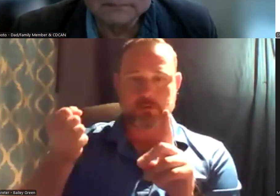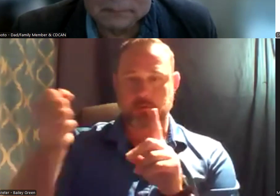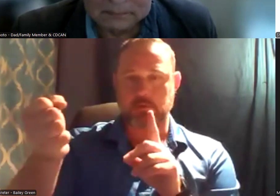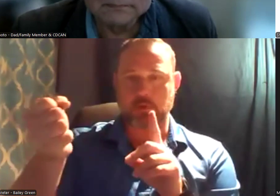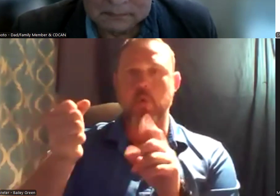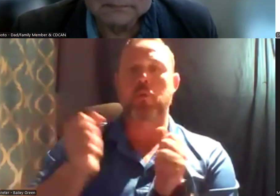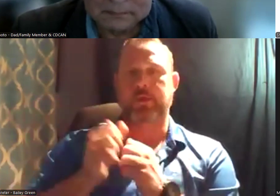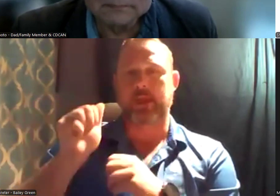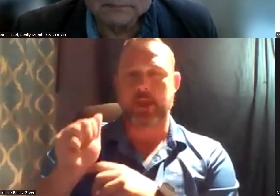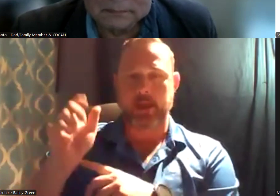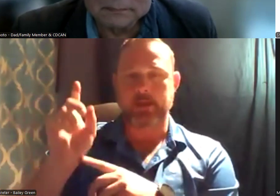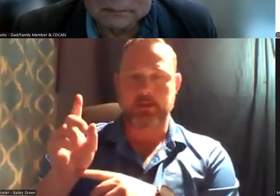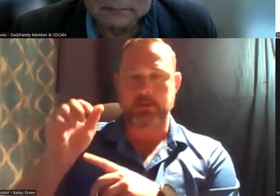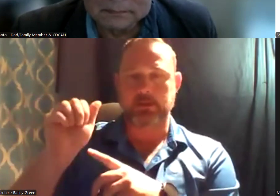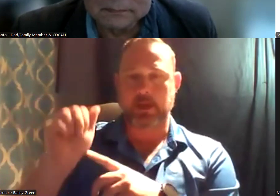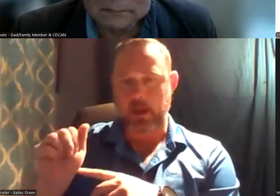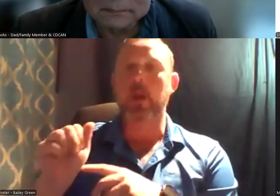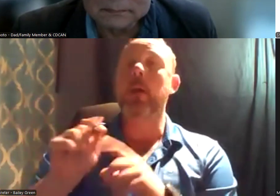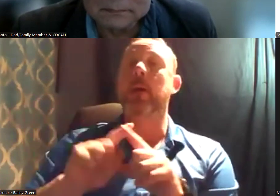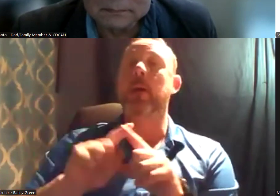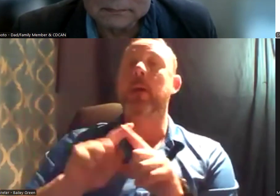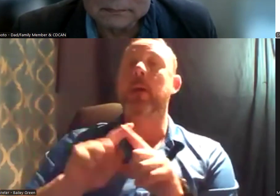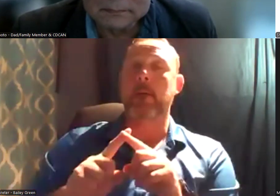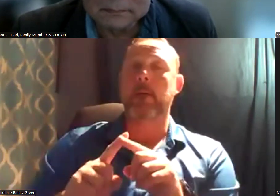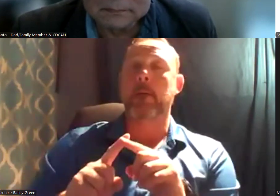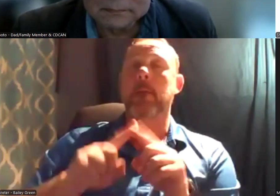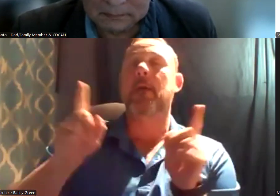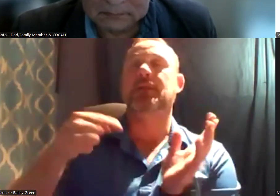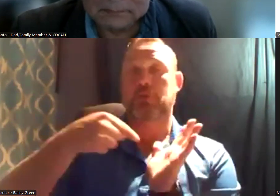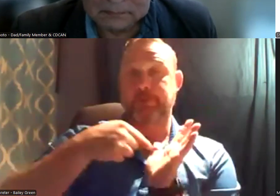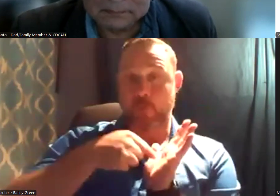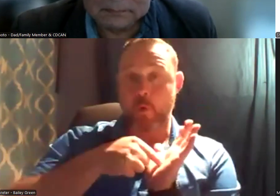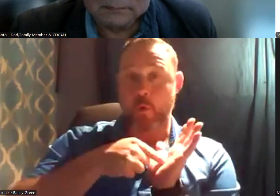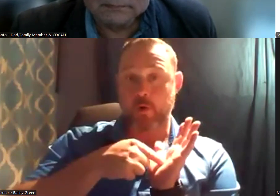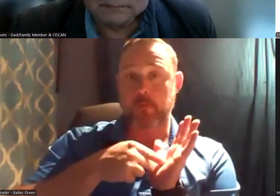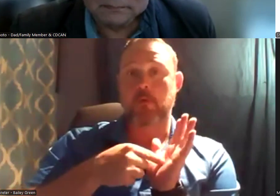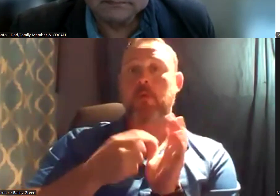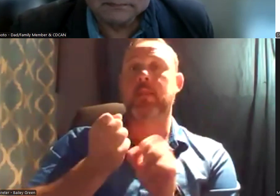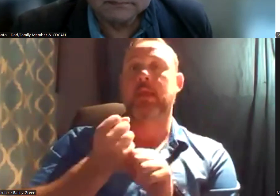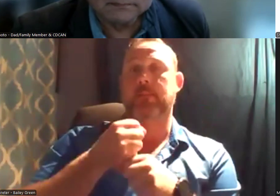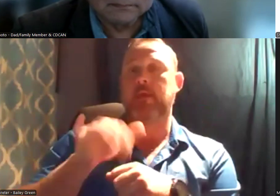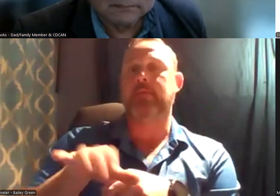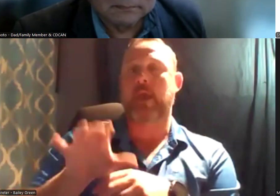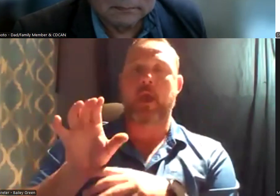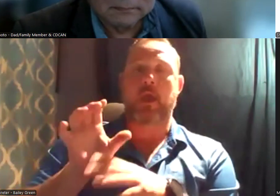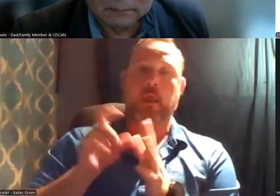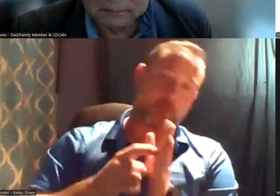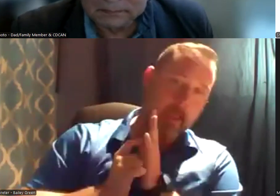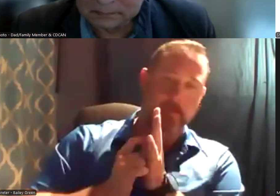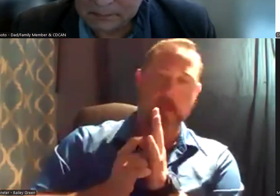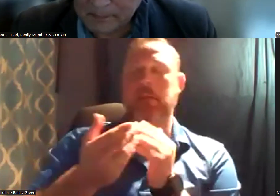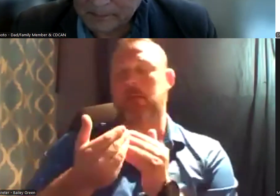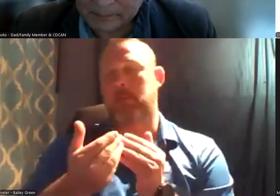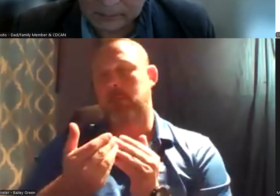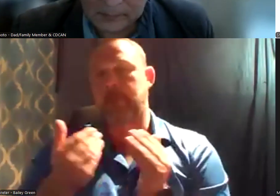actual ADA, but because it's affordable, they meet that mandate before they actually